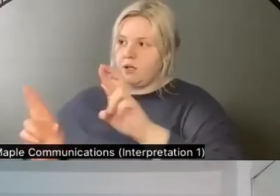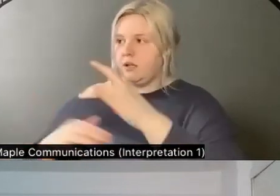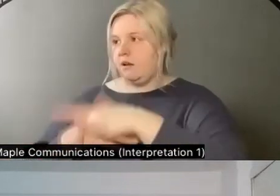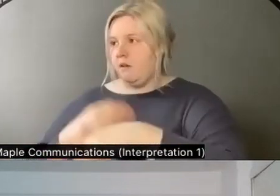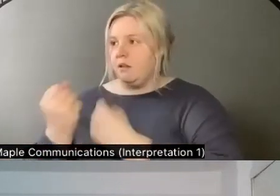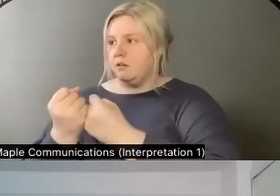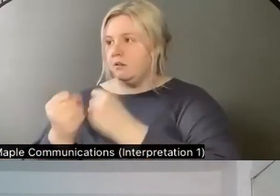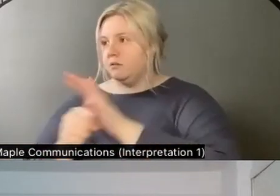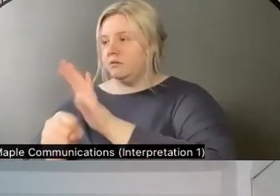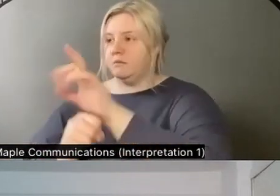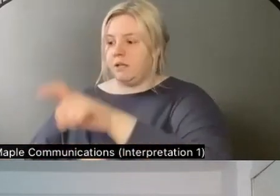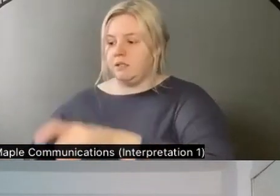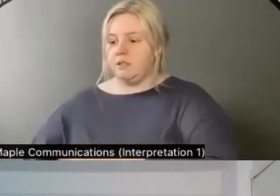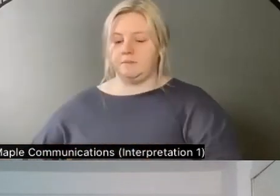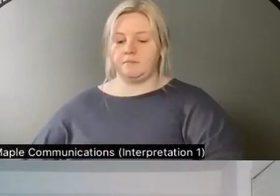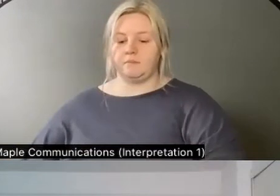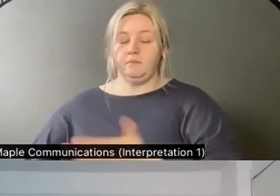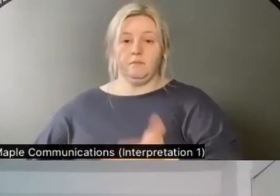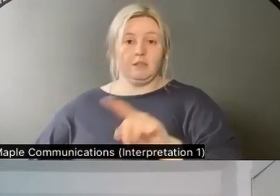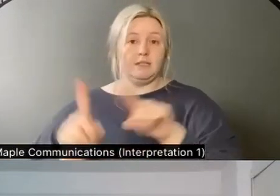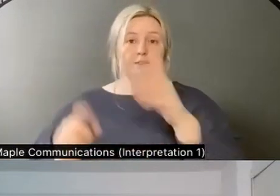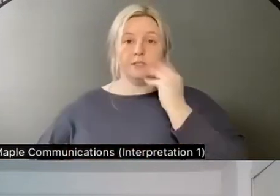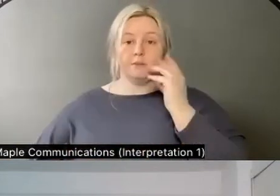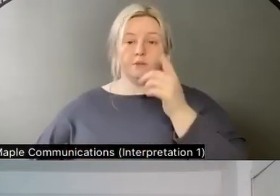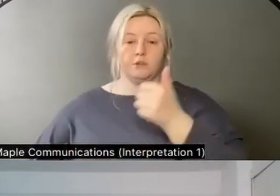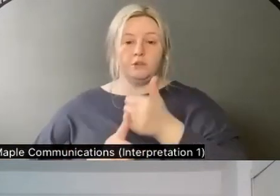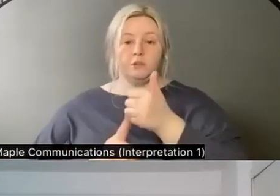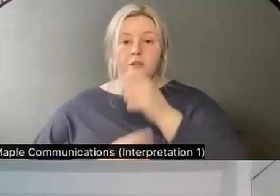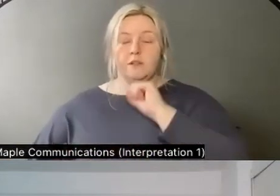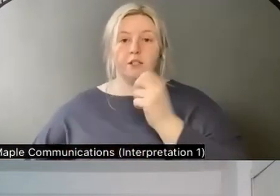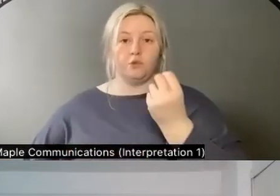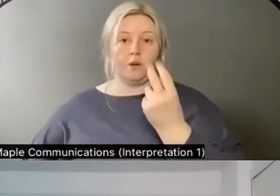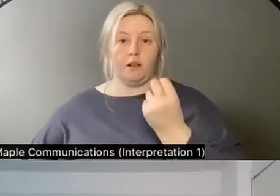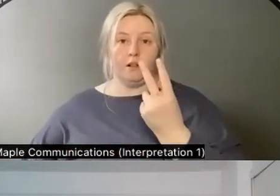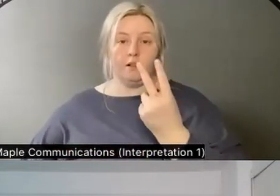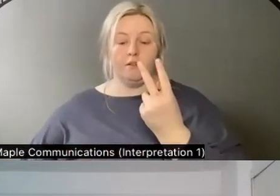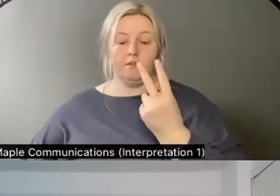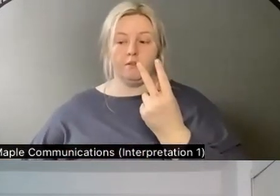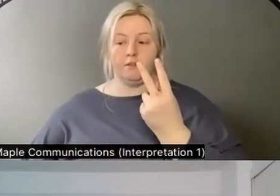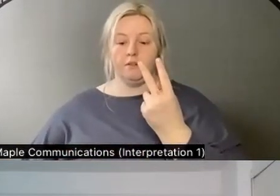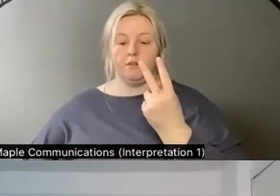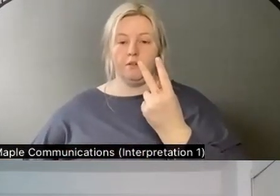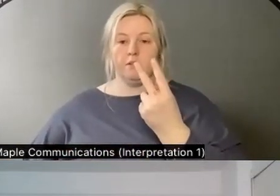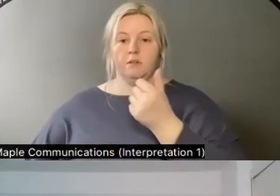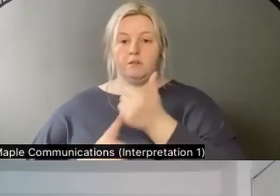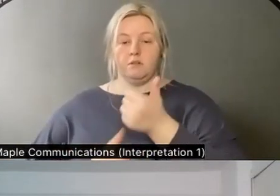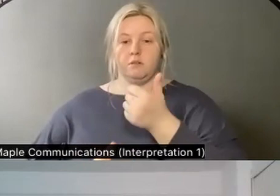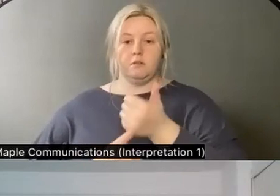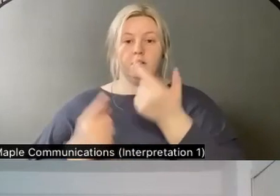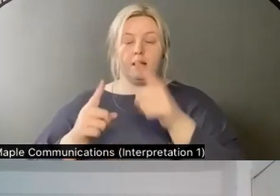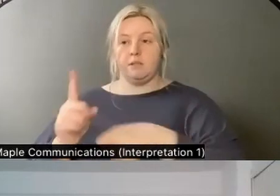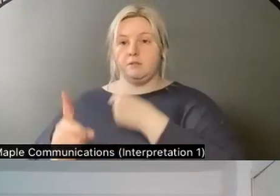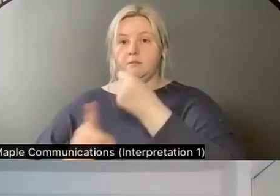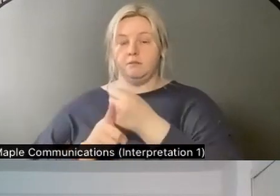she was 12 and we were living in an inpatient acute rehab facility, she went into respiratory